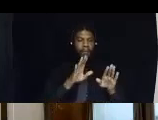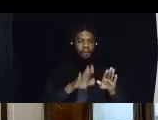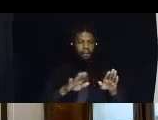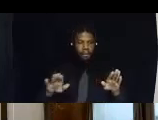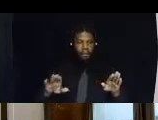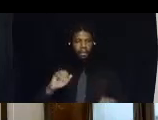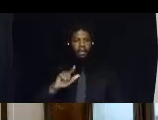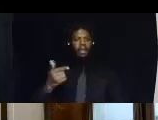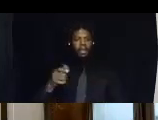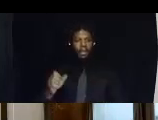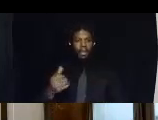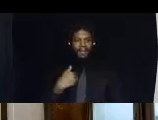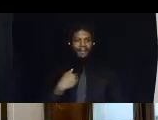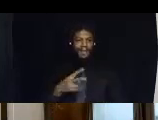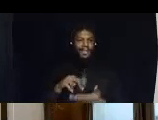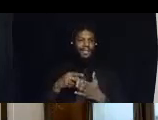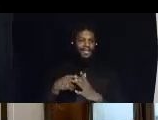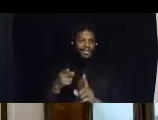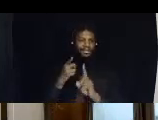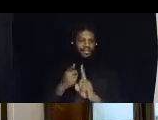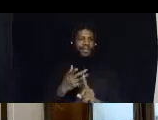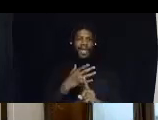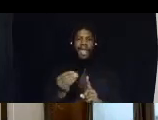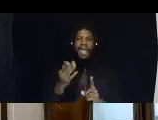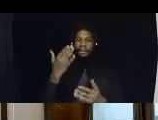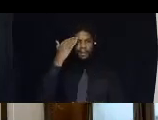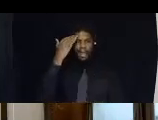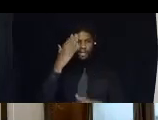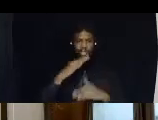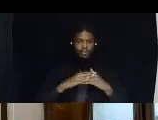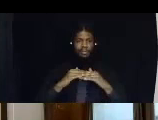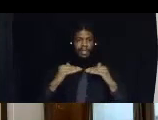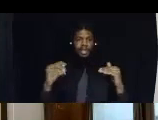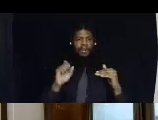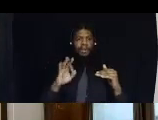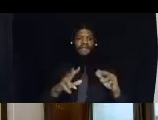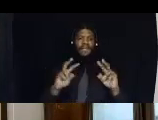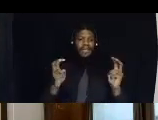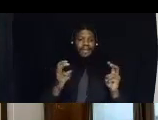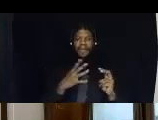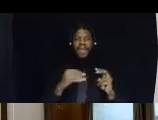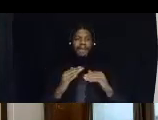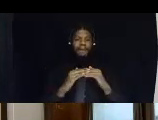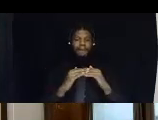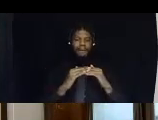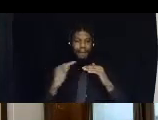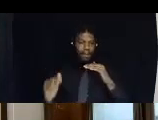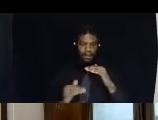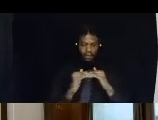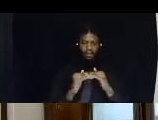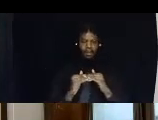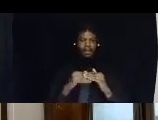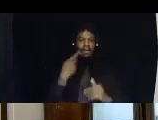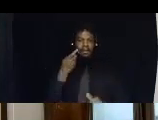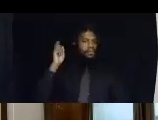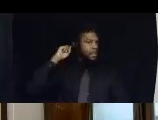conscious thread of themes. There's a conscious layer of themes and then a subconscious layer of themes that